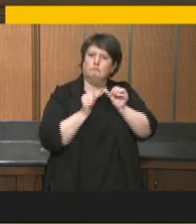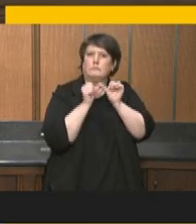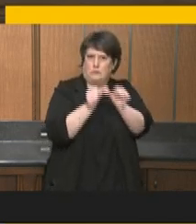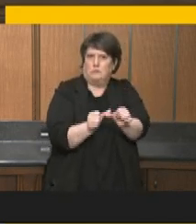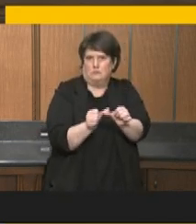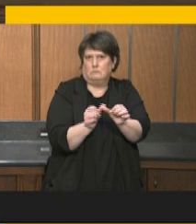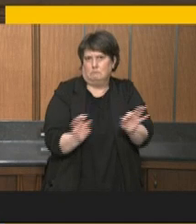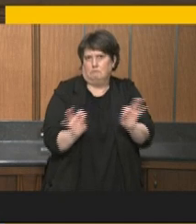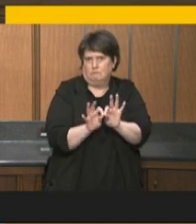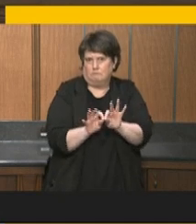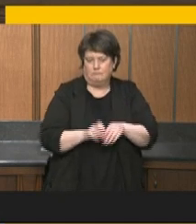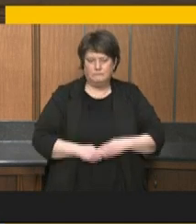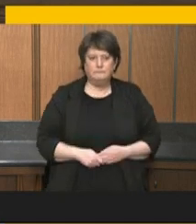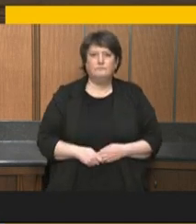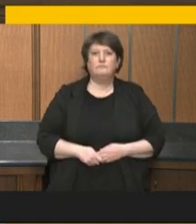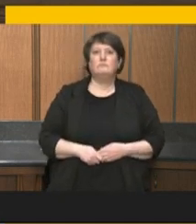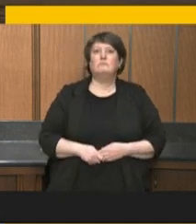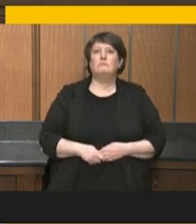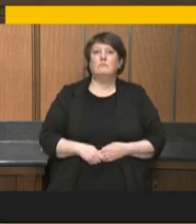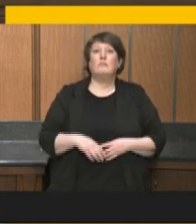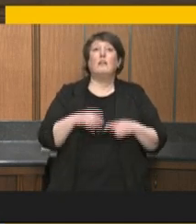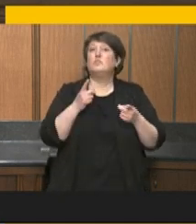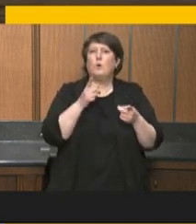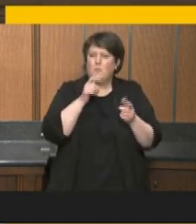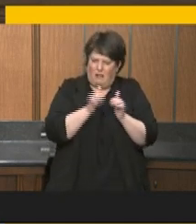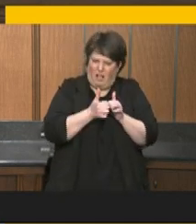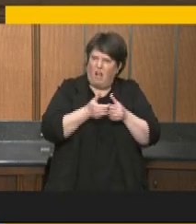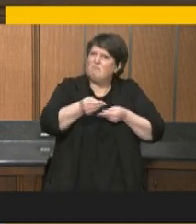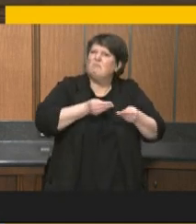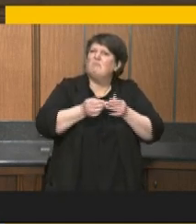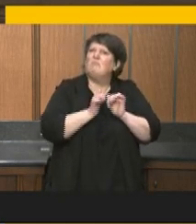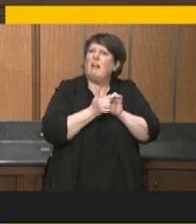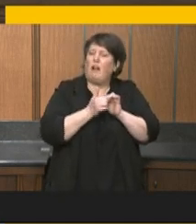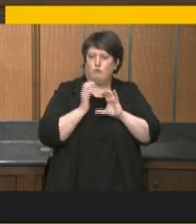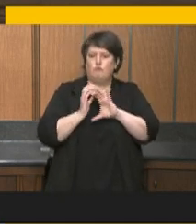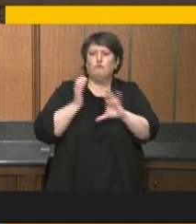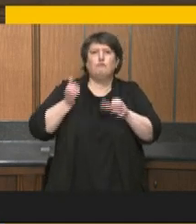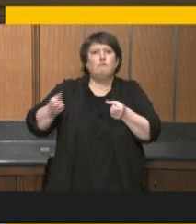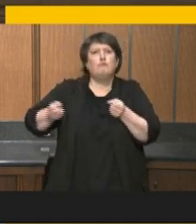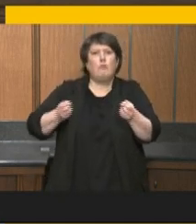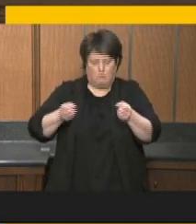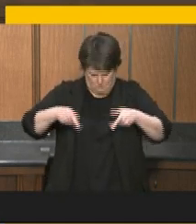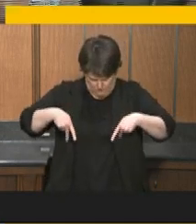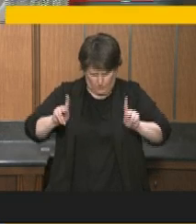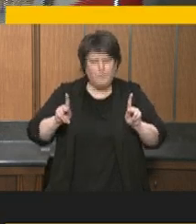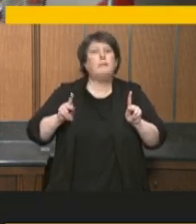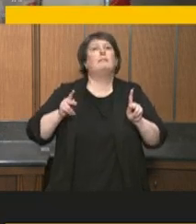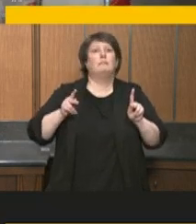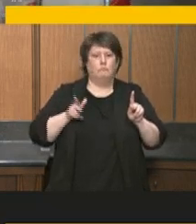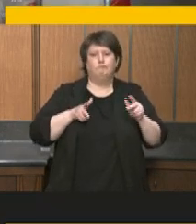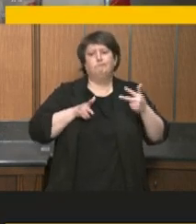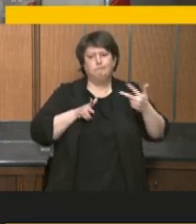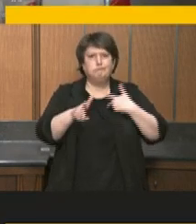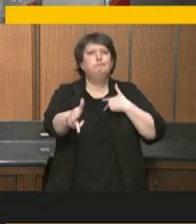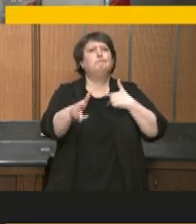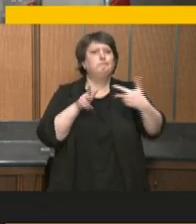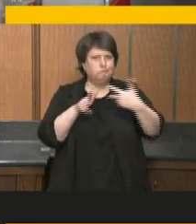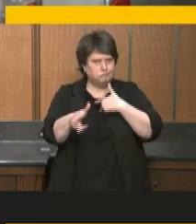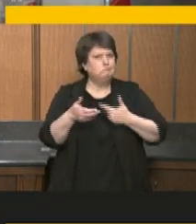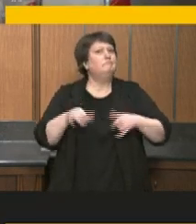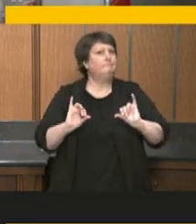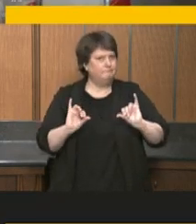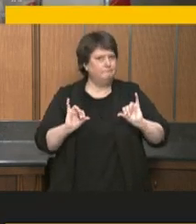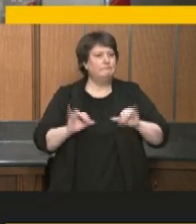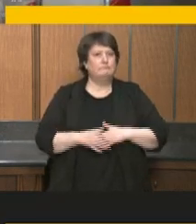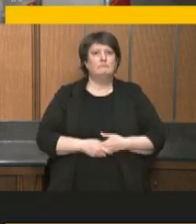Supply chains, including trucking, will not be affected by this new measure. Canadians and Americans also cross